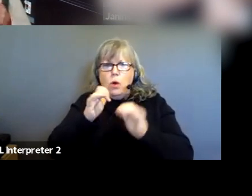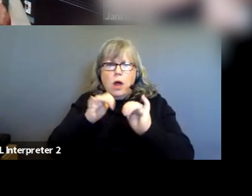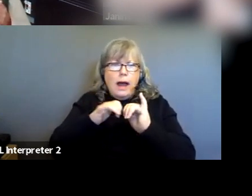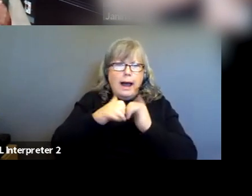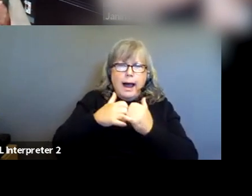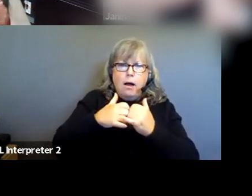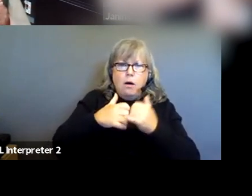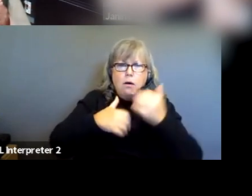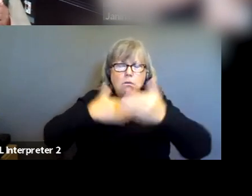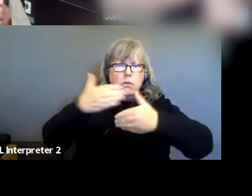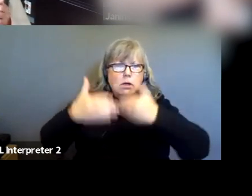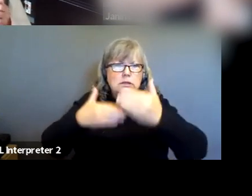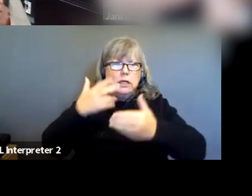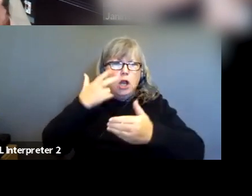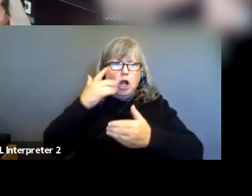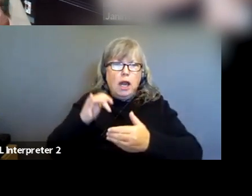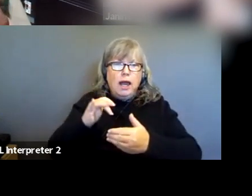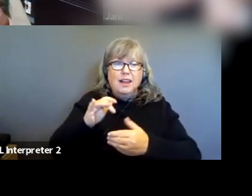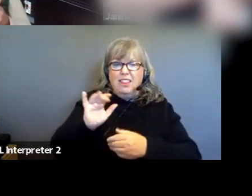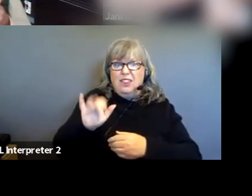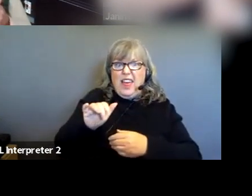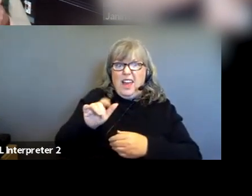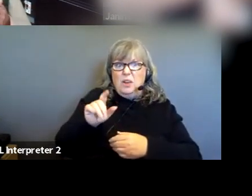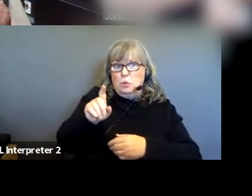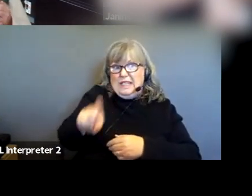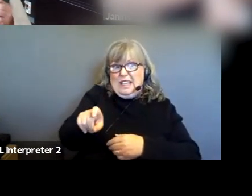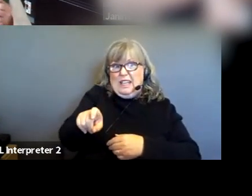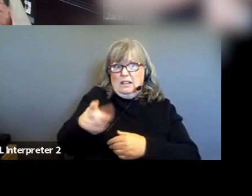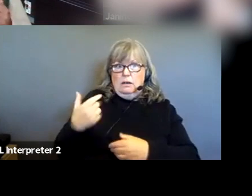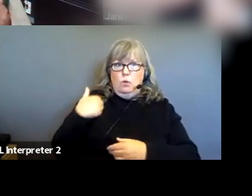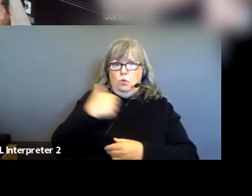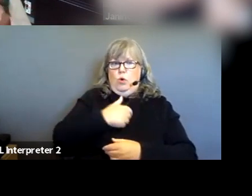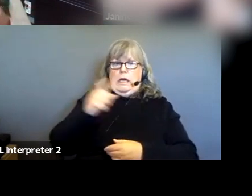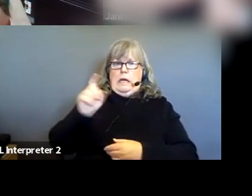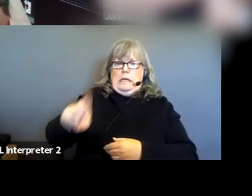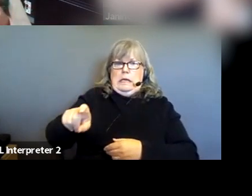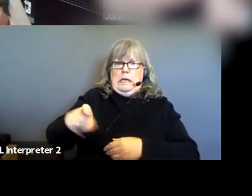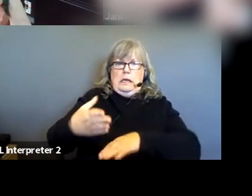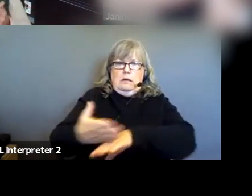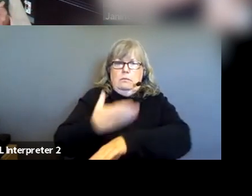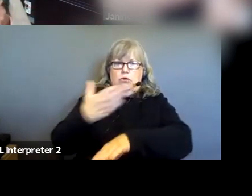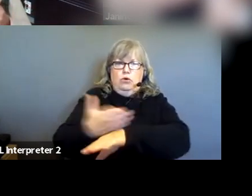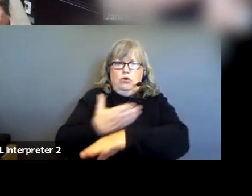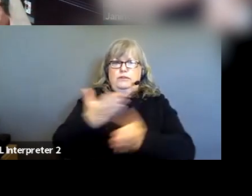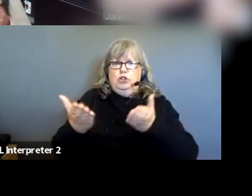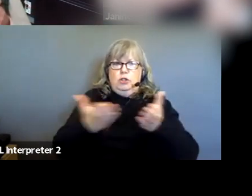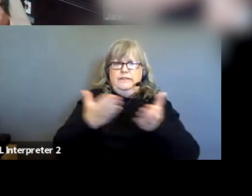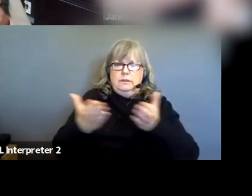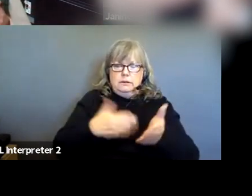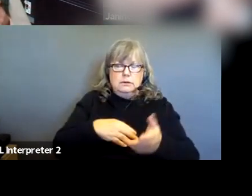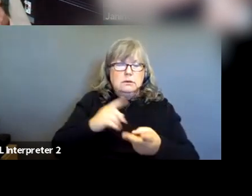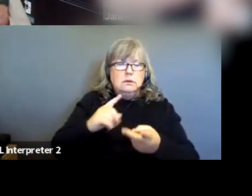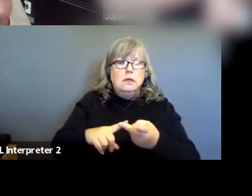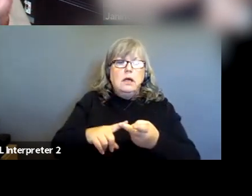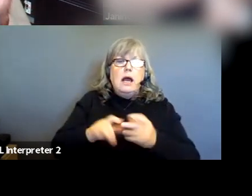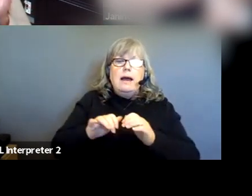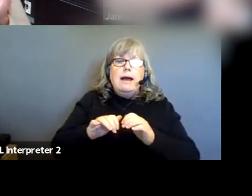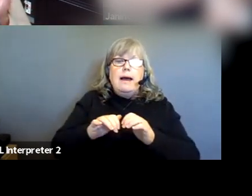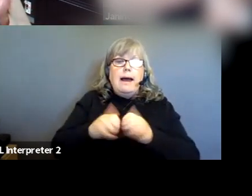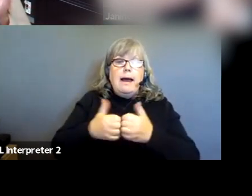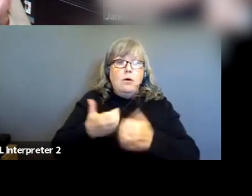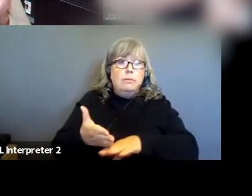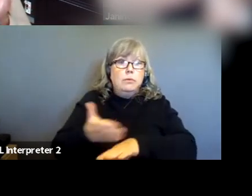because it needs to happen. You know, we need to improve the services, and the way to do that is